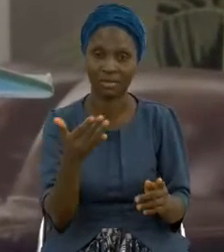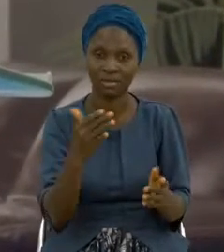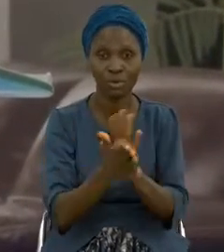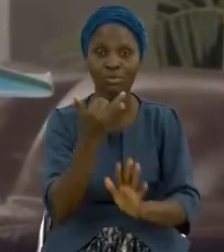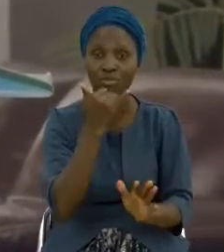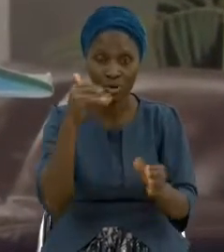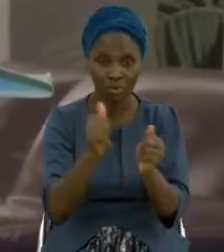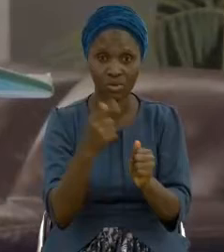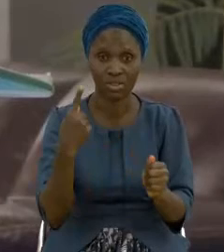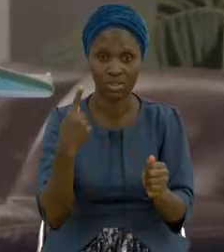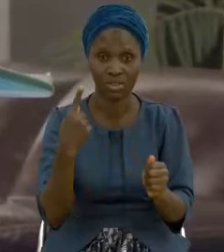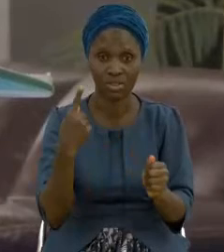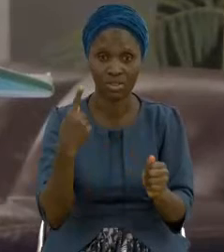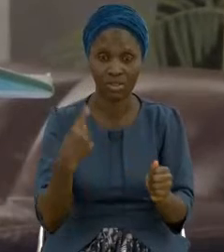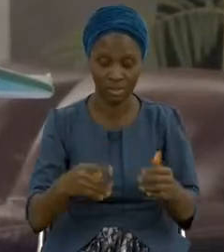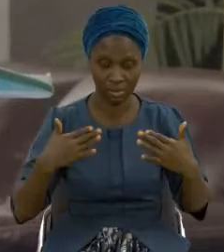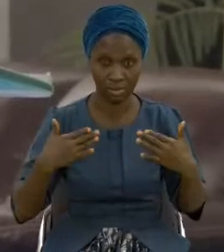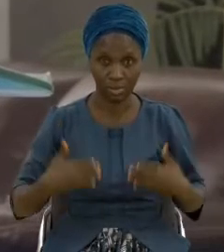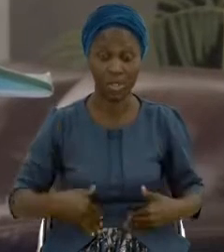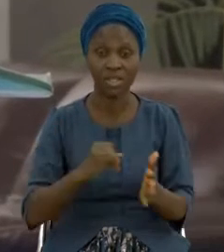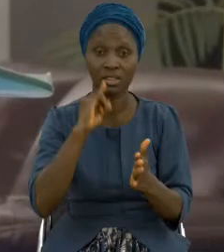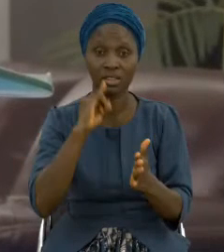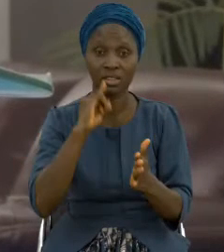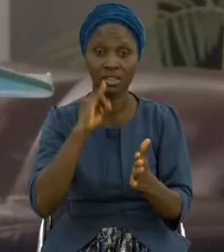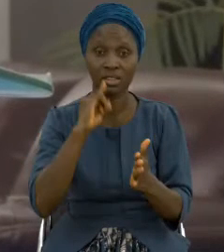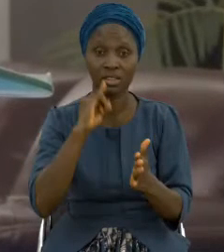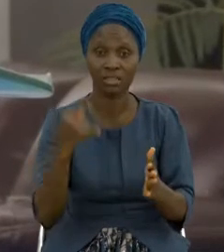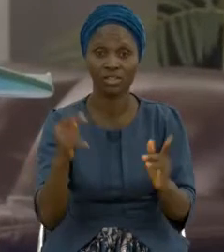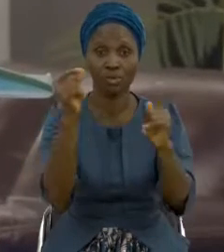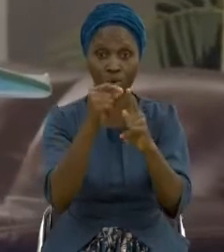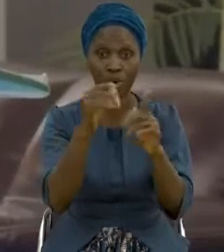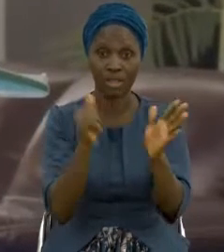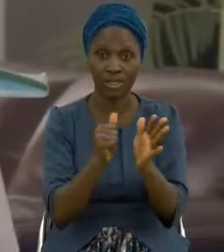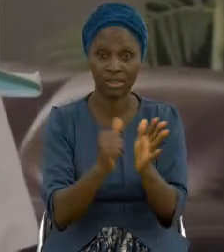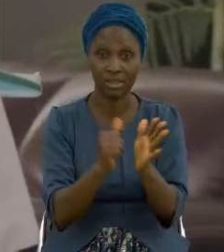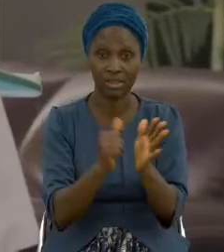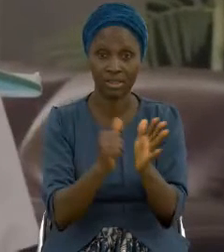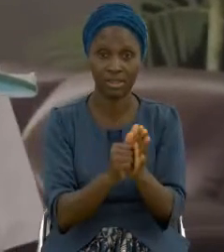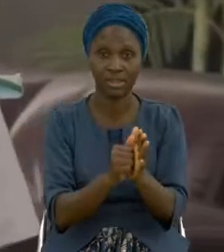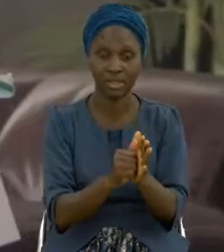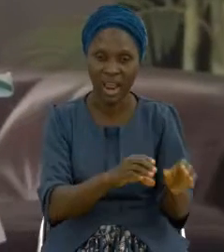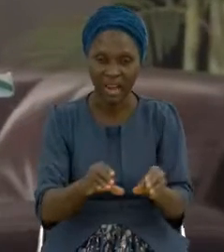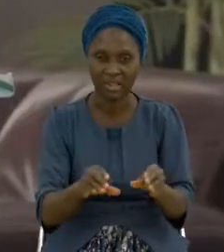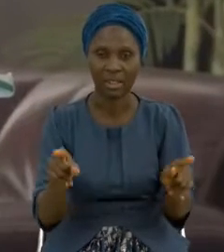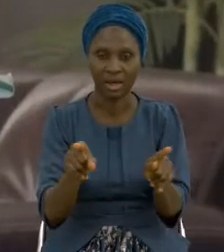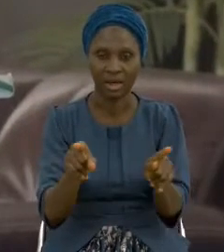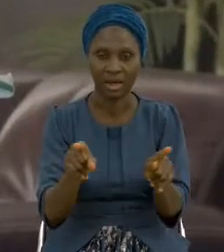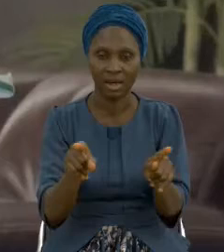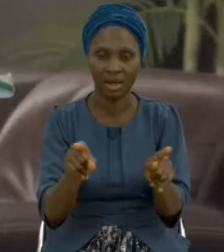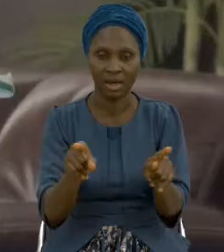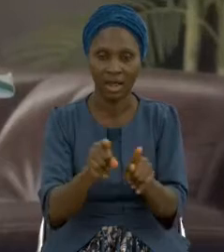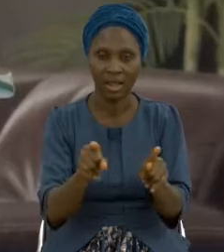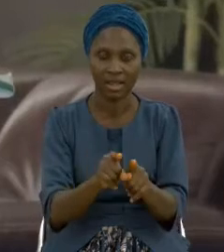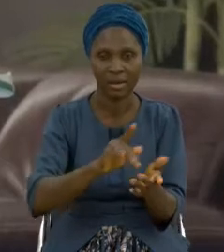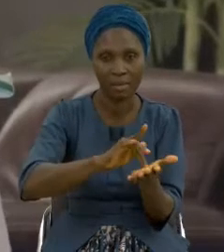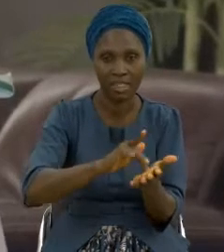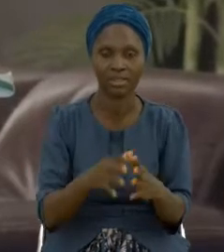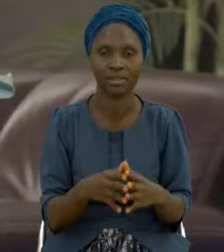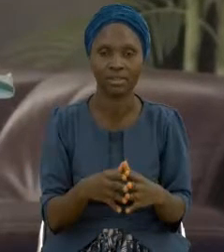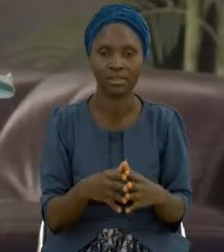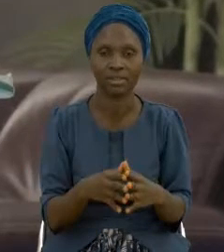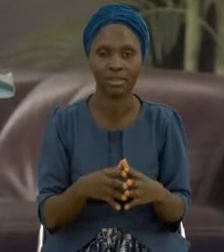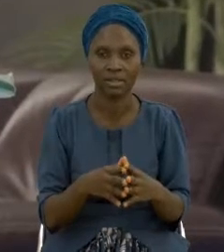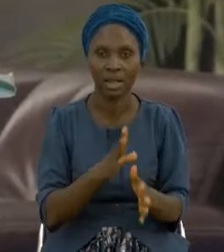word that acts like medicine, and that medicine comes, and